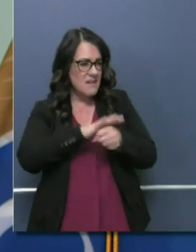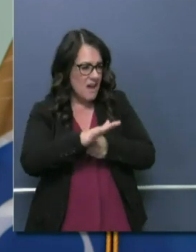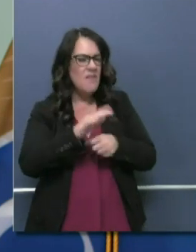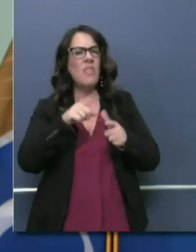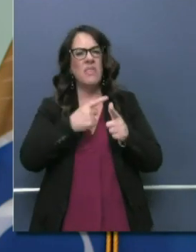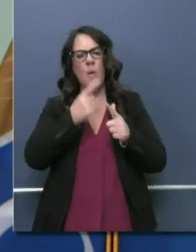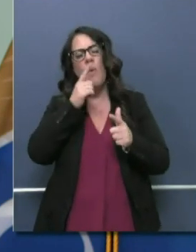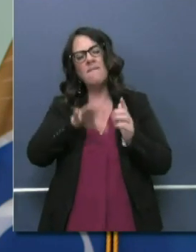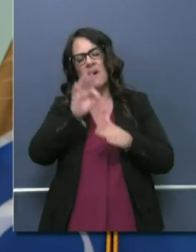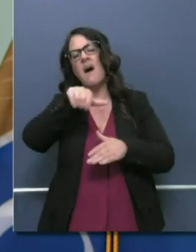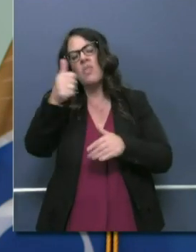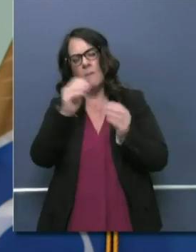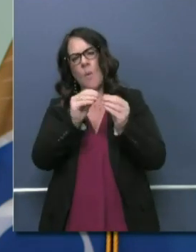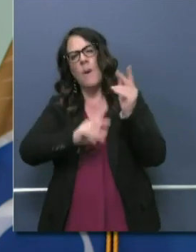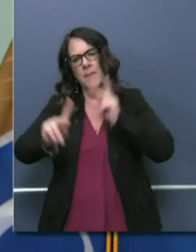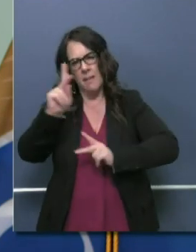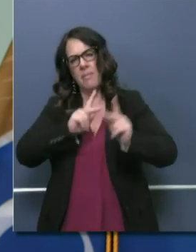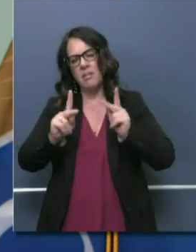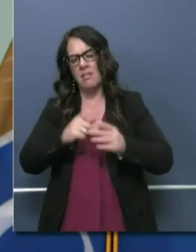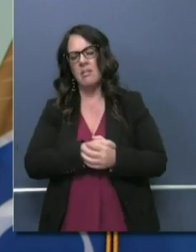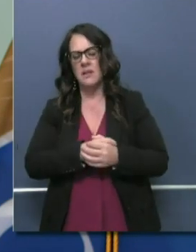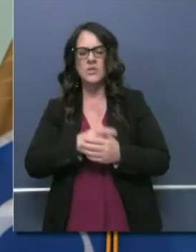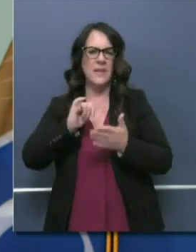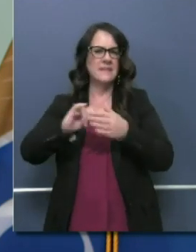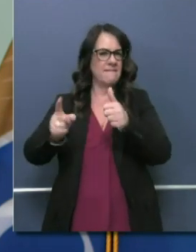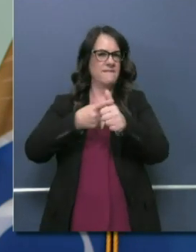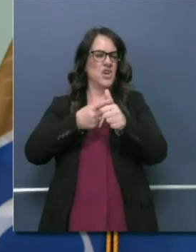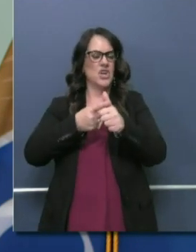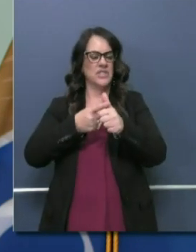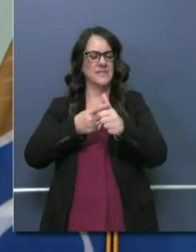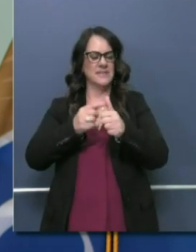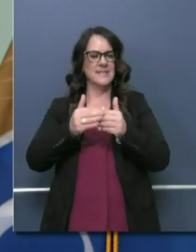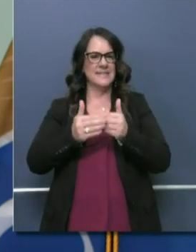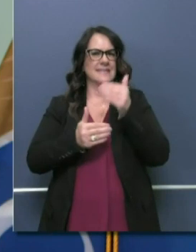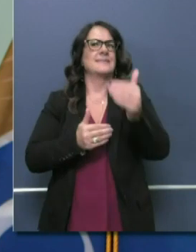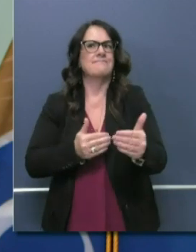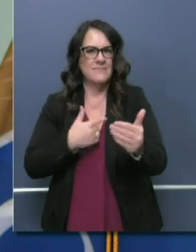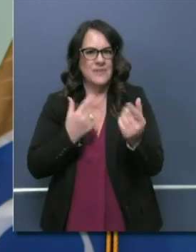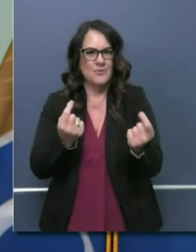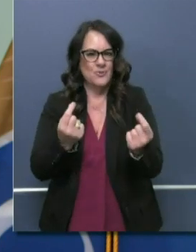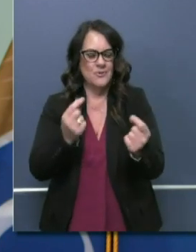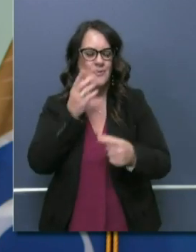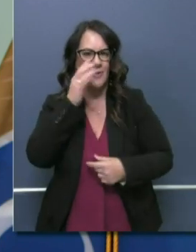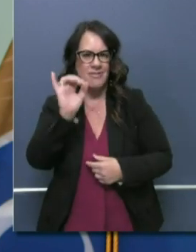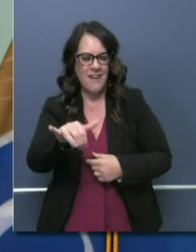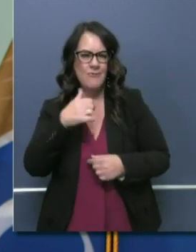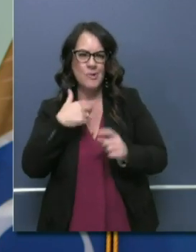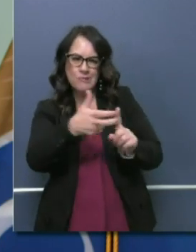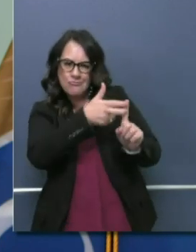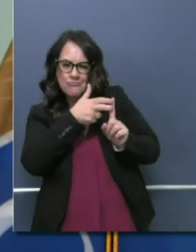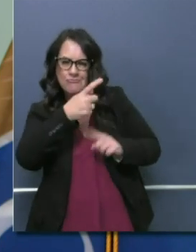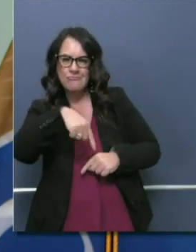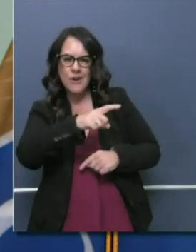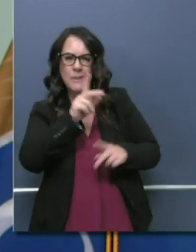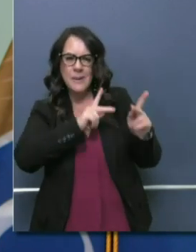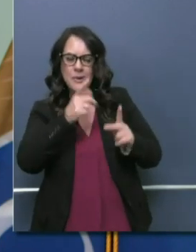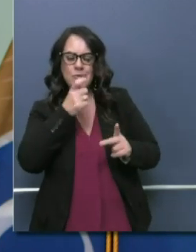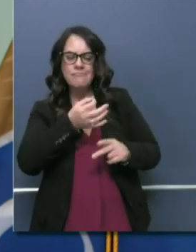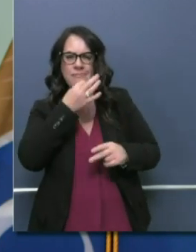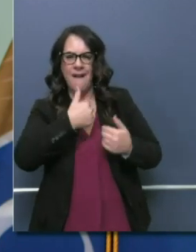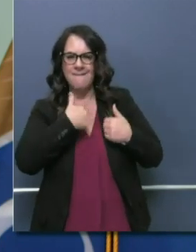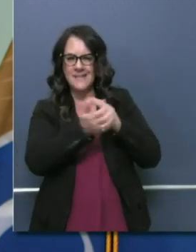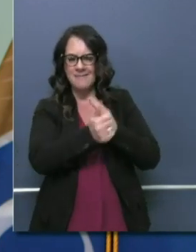for phase one we do. We'll supplement that by finding additional recruits for this effort.